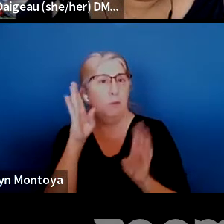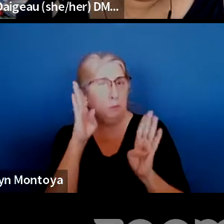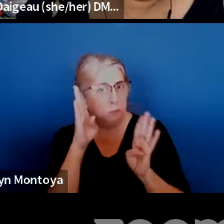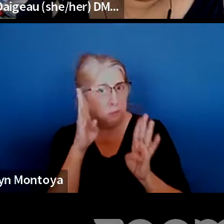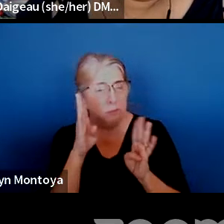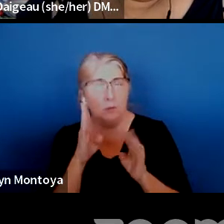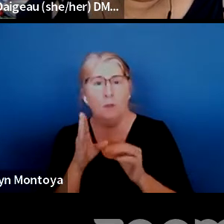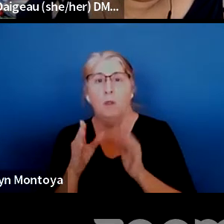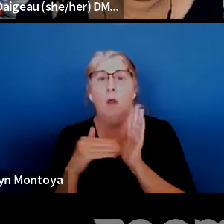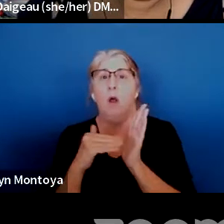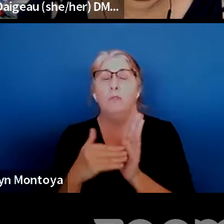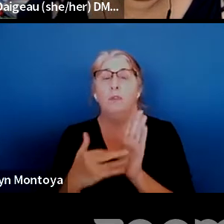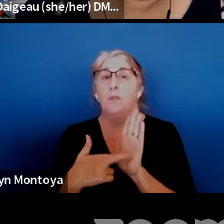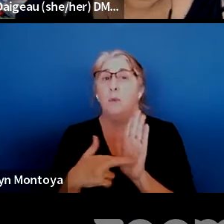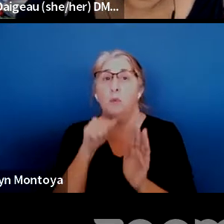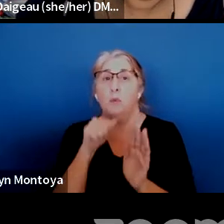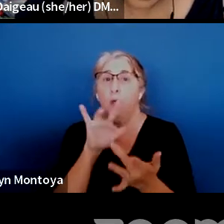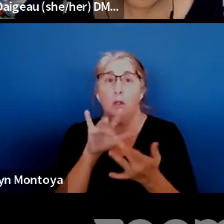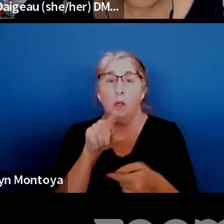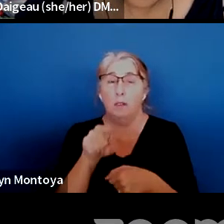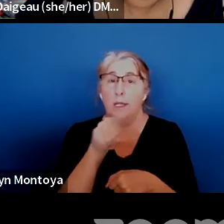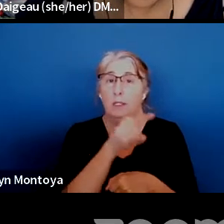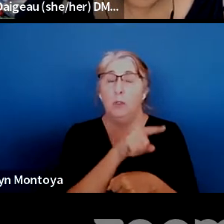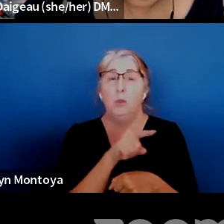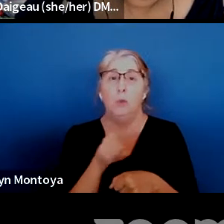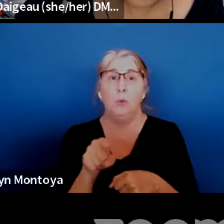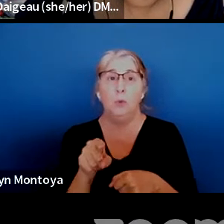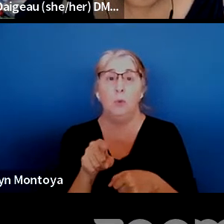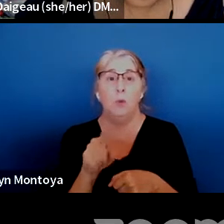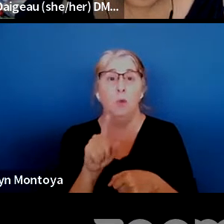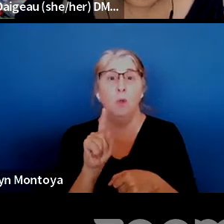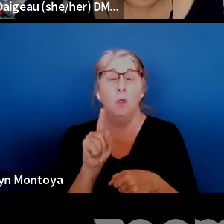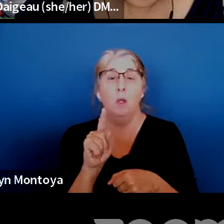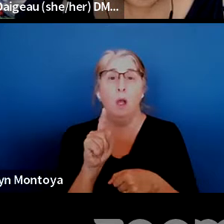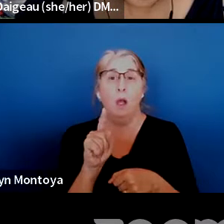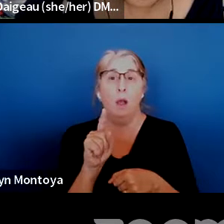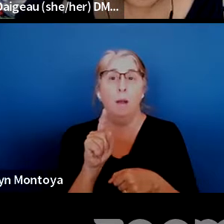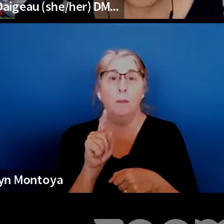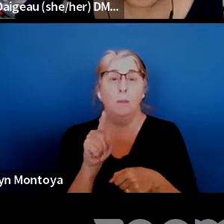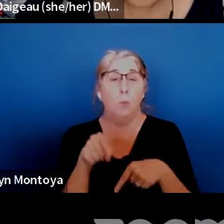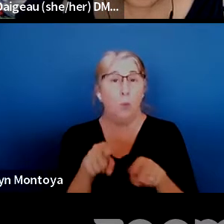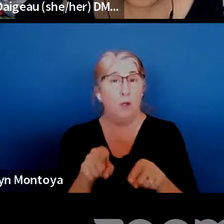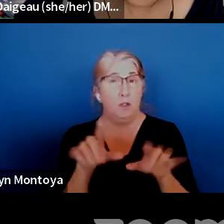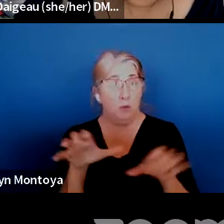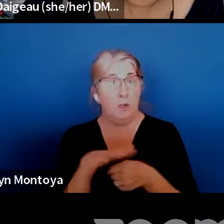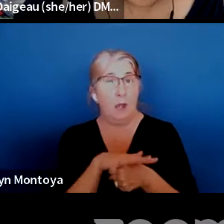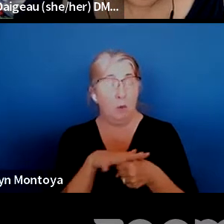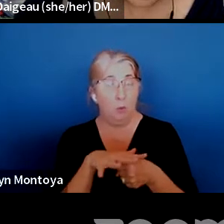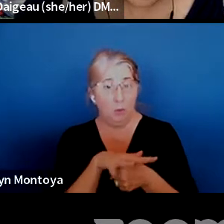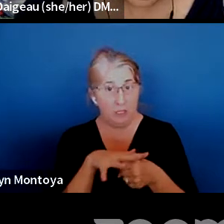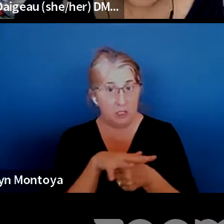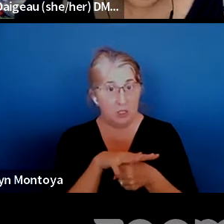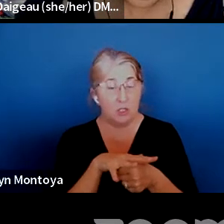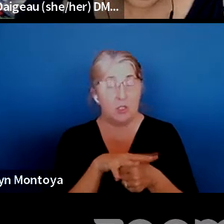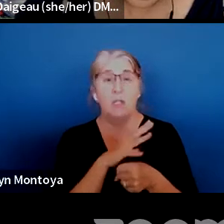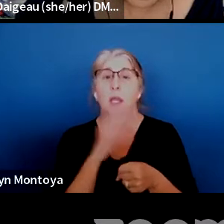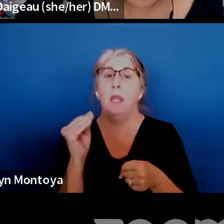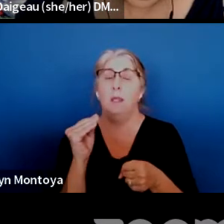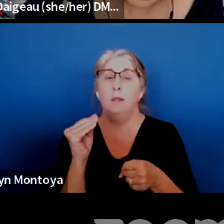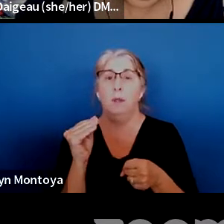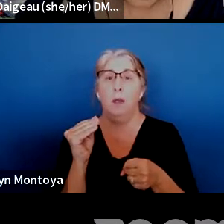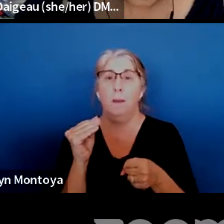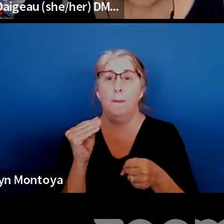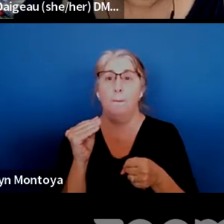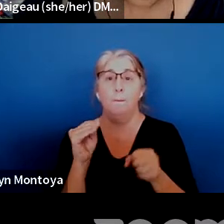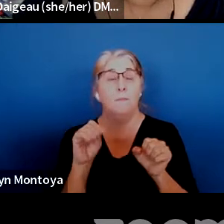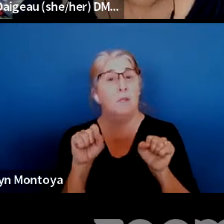not reach out to you or to your organization when doing outreach, and you also, there